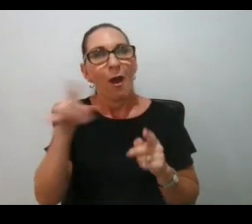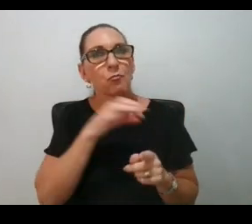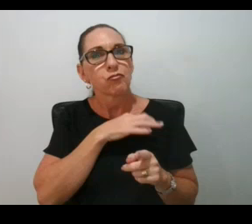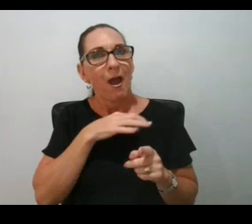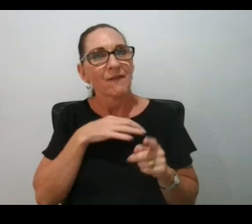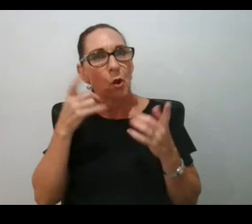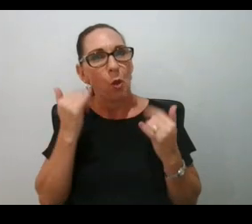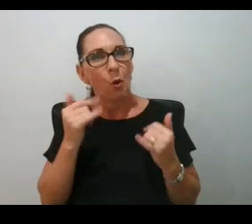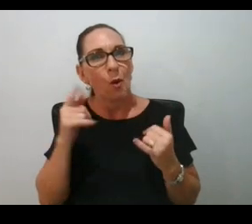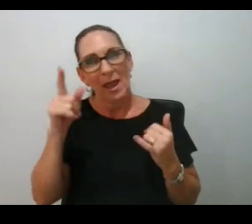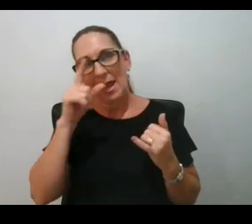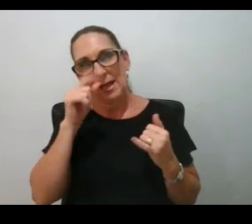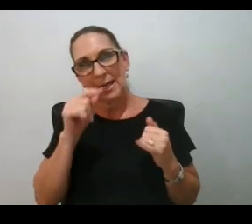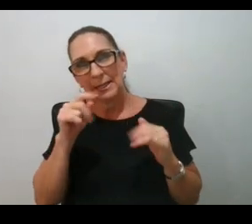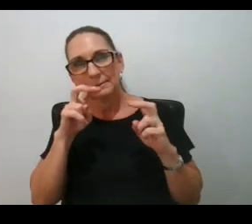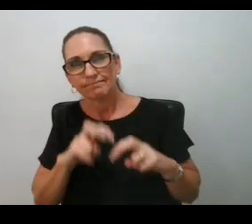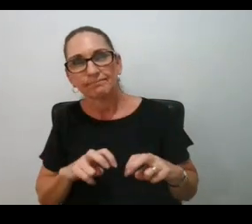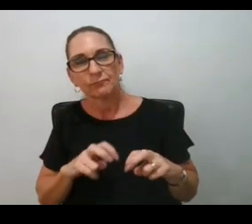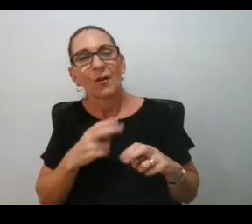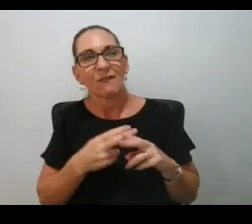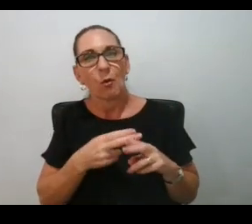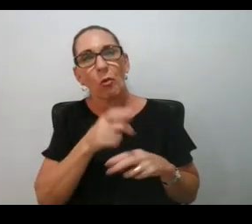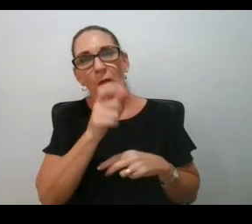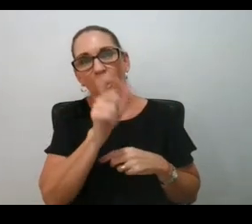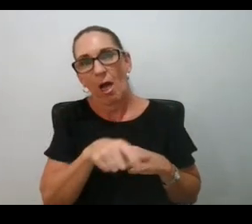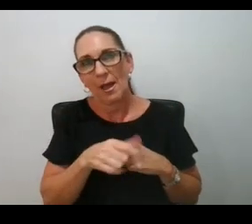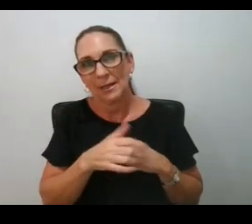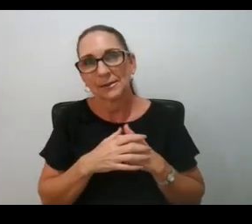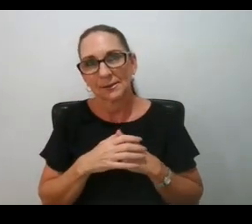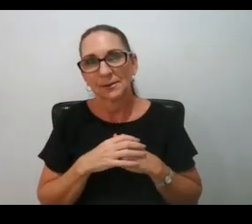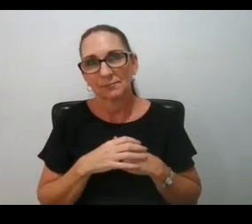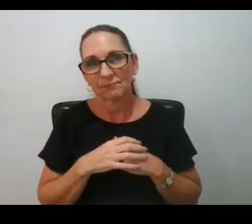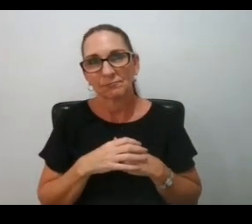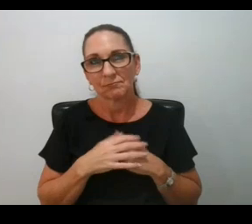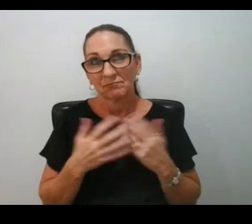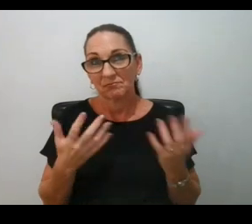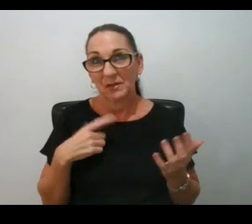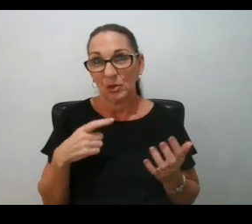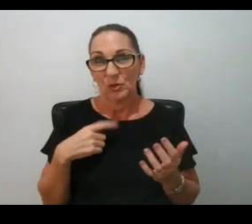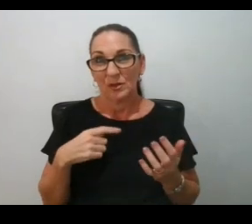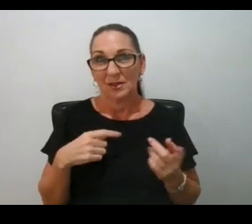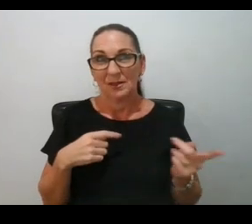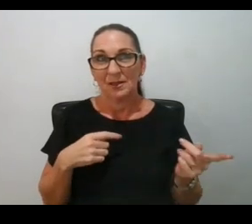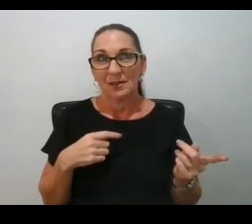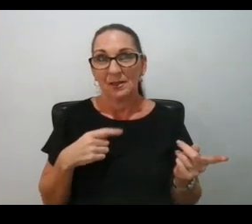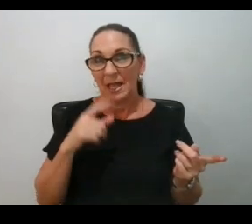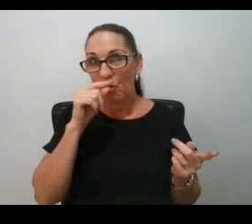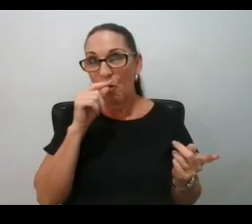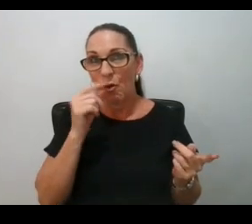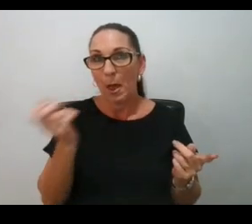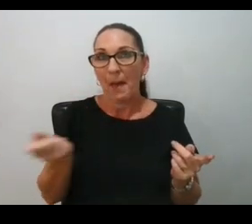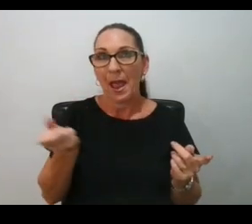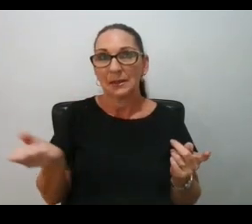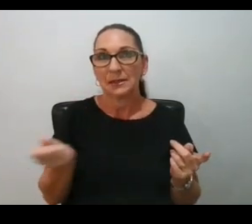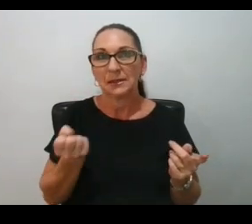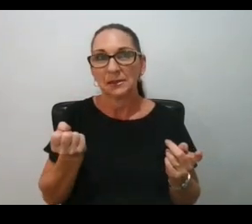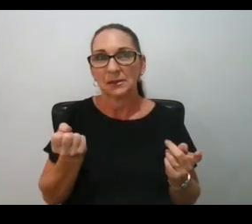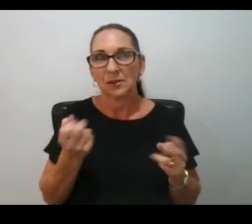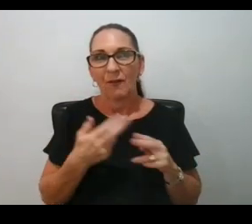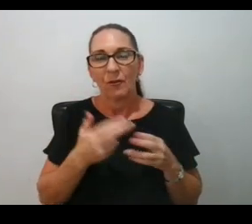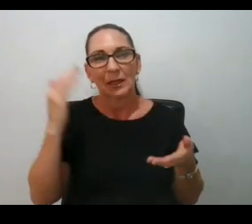those issues for our clients, because those payments could contribute to reducing the